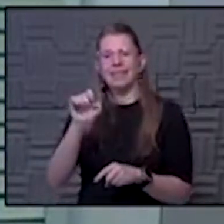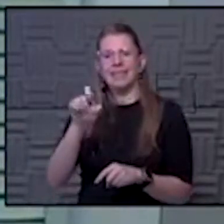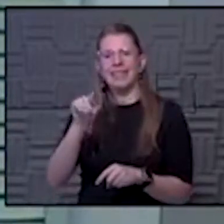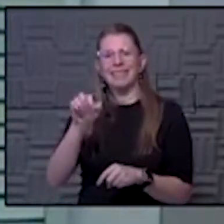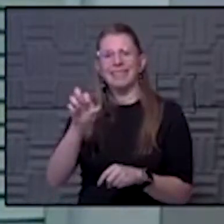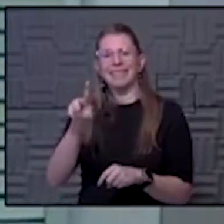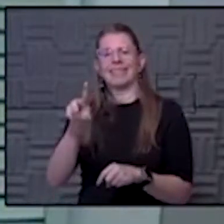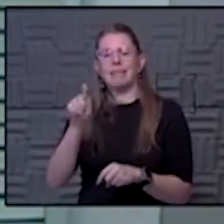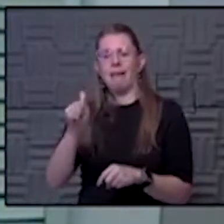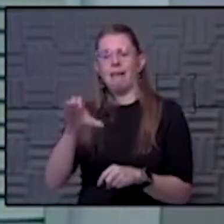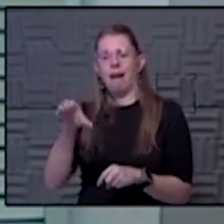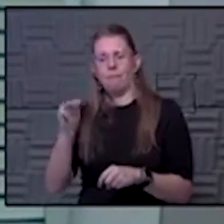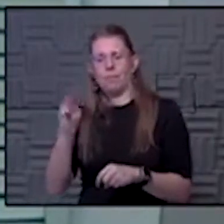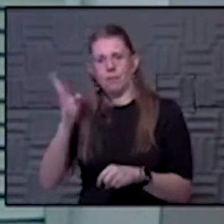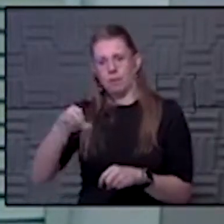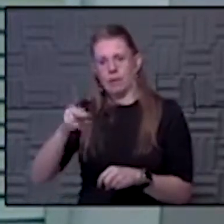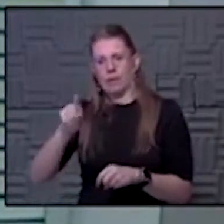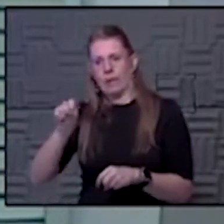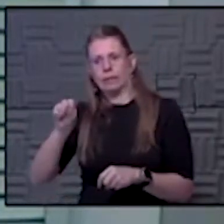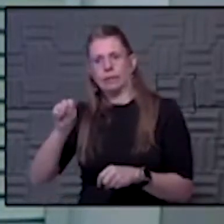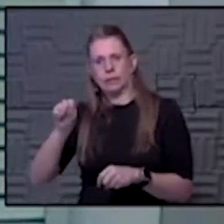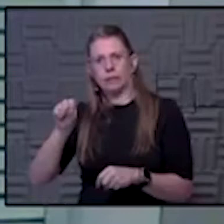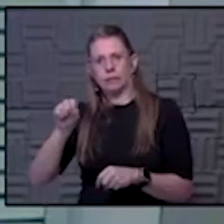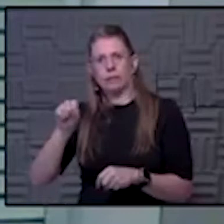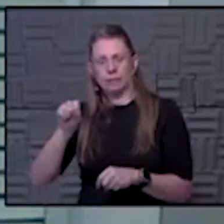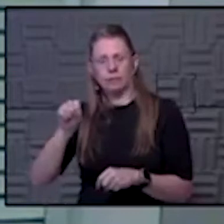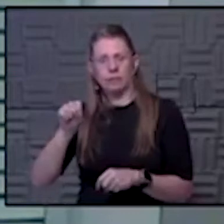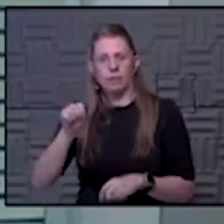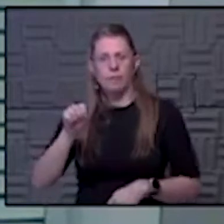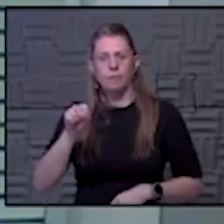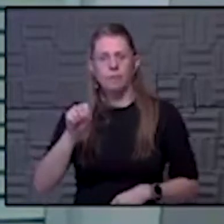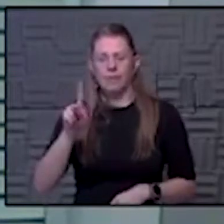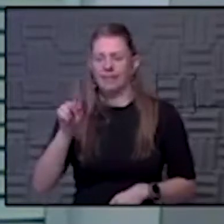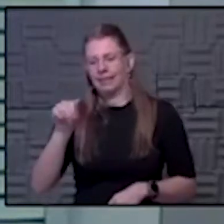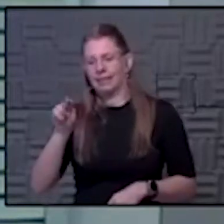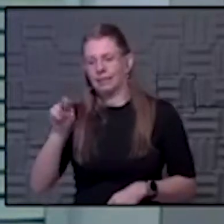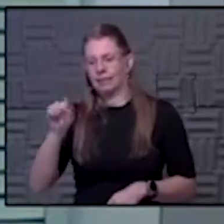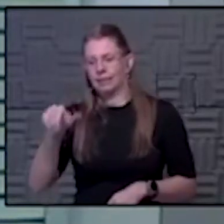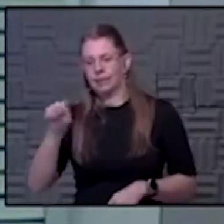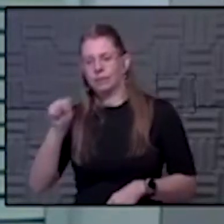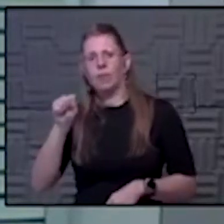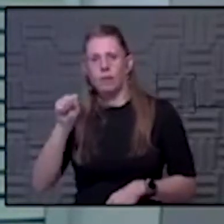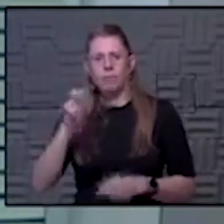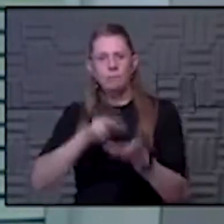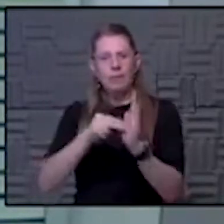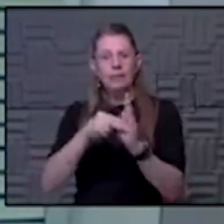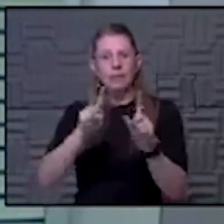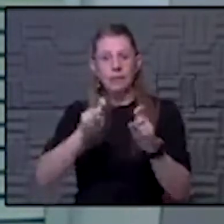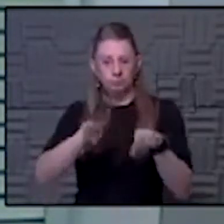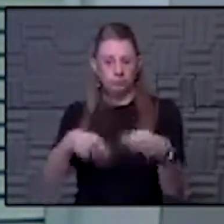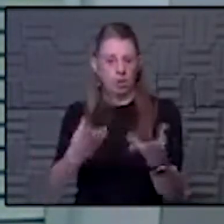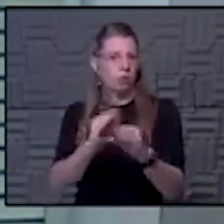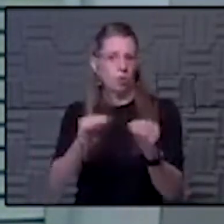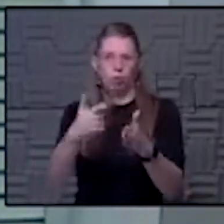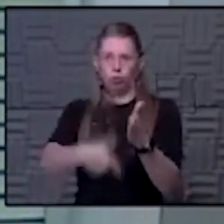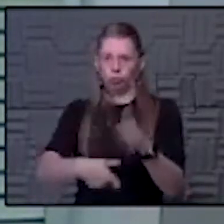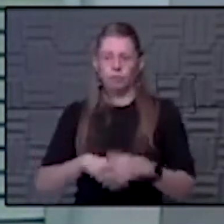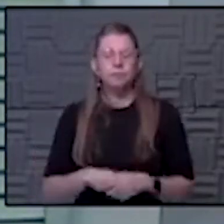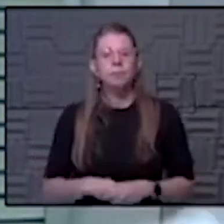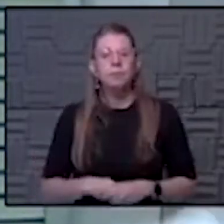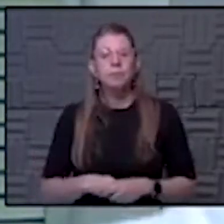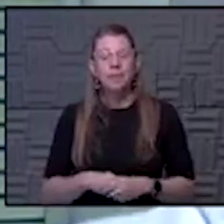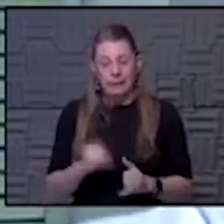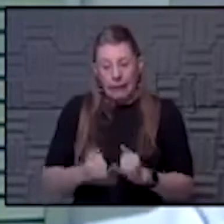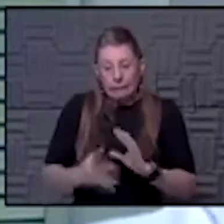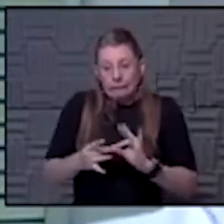gogettested.com/Kansas website will help people access testing at no cost to them. Last opening